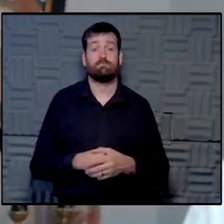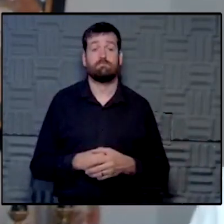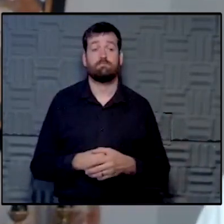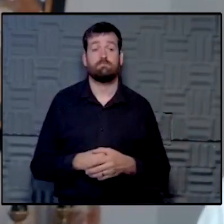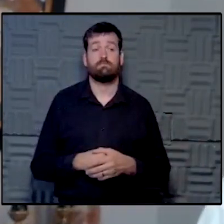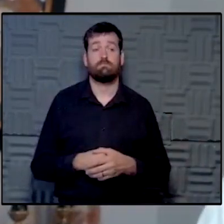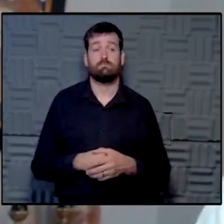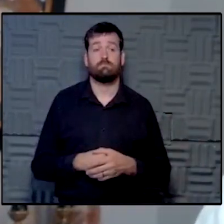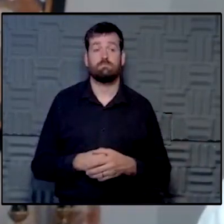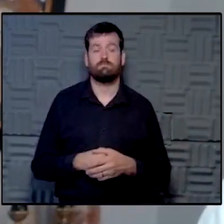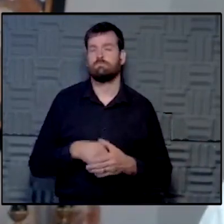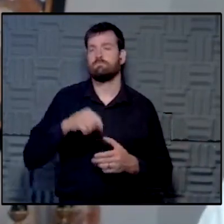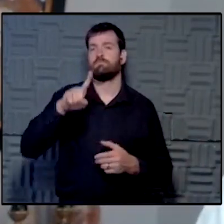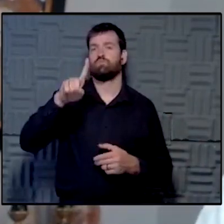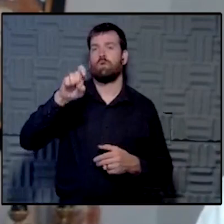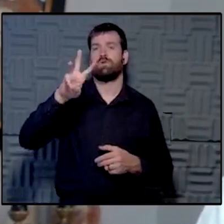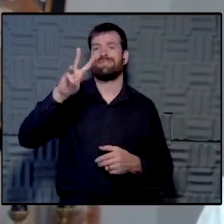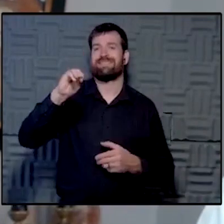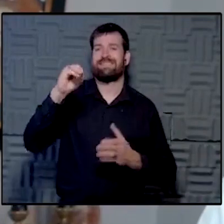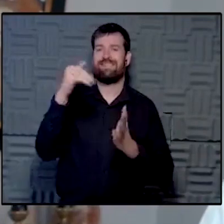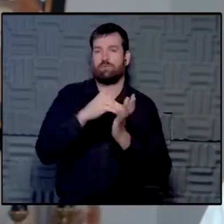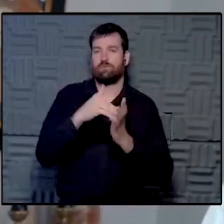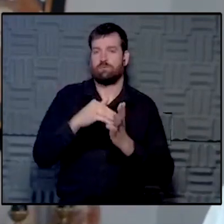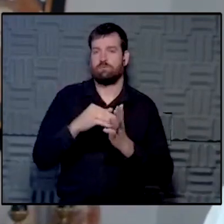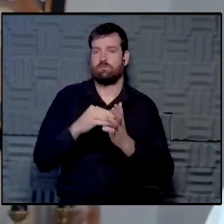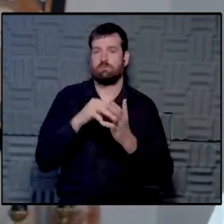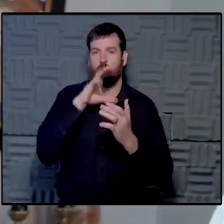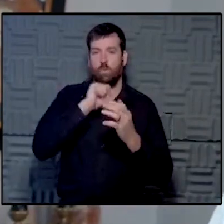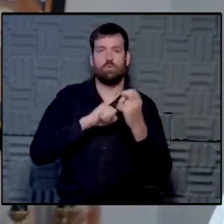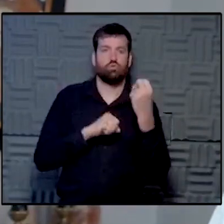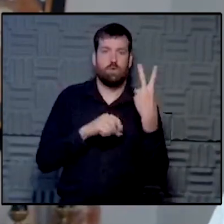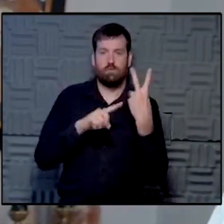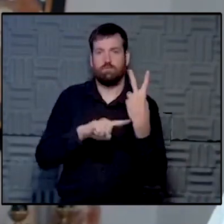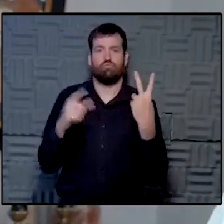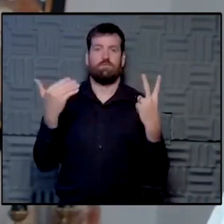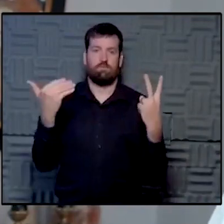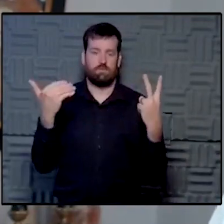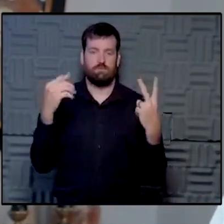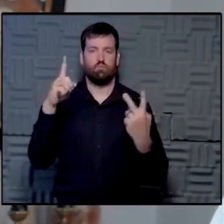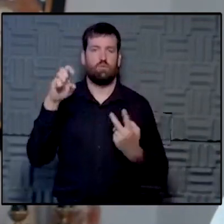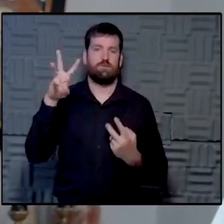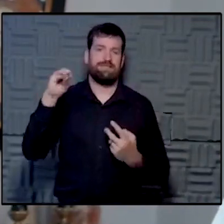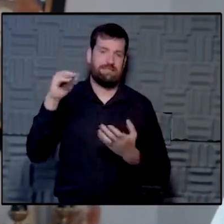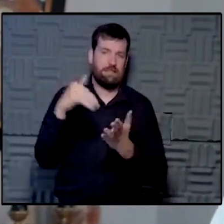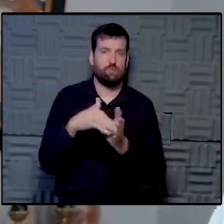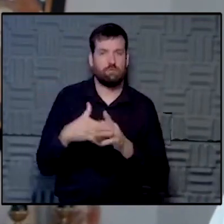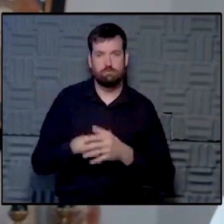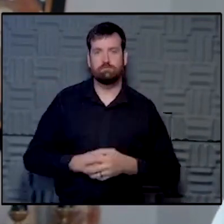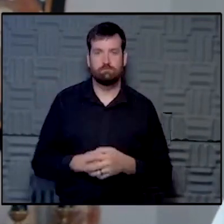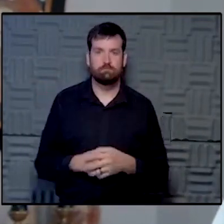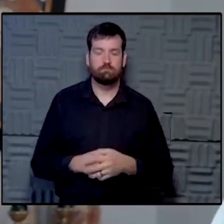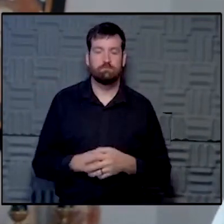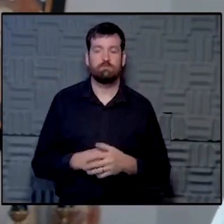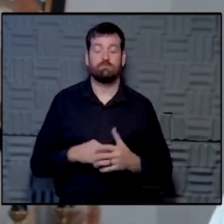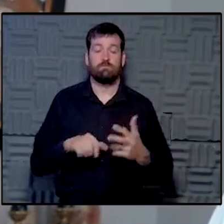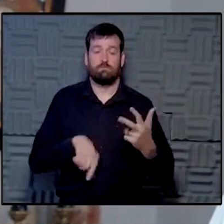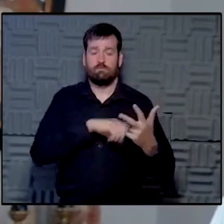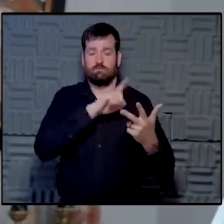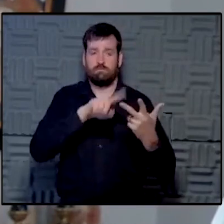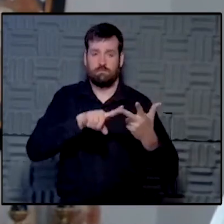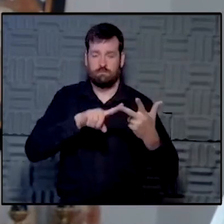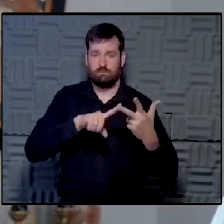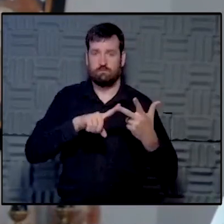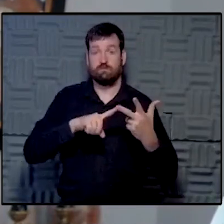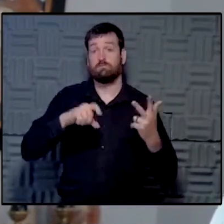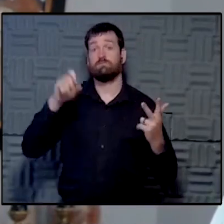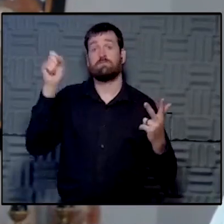Yes, 160,000. 12 to 15-year-olds, 160,000 in the state of Kansas. And question number 3, and the answer